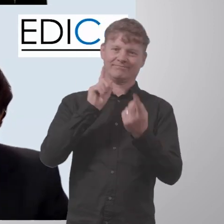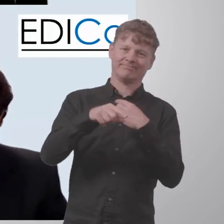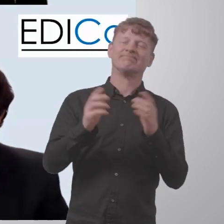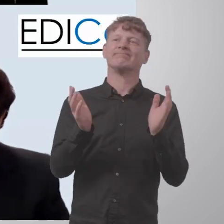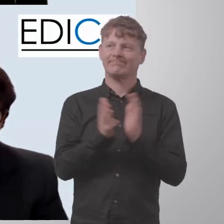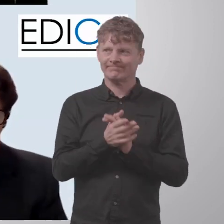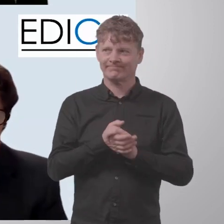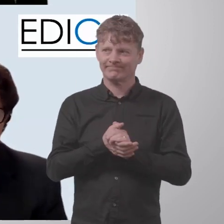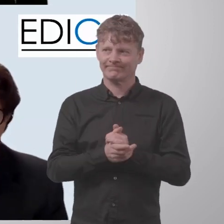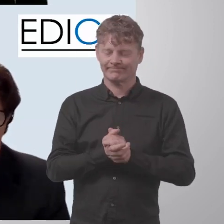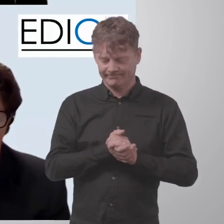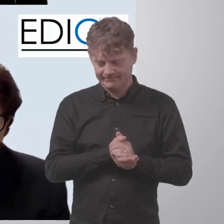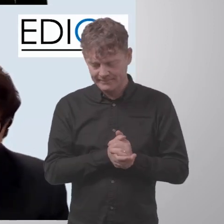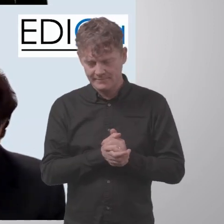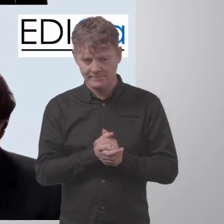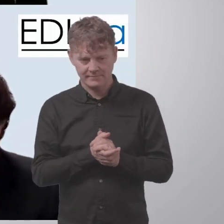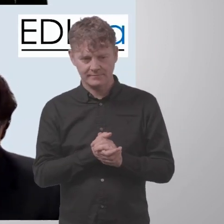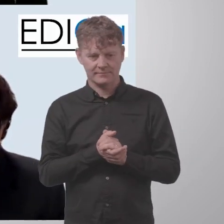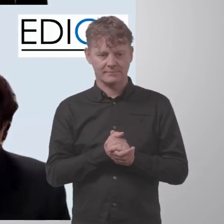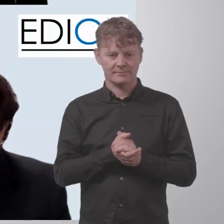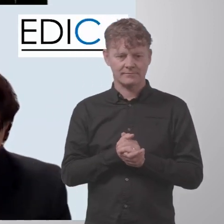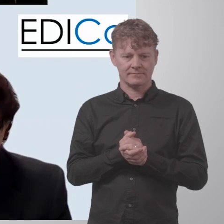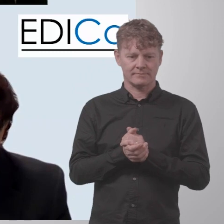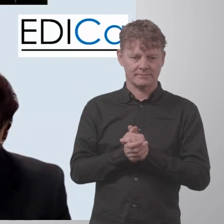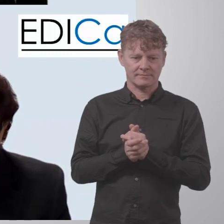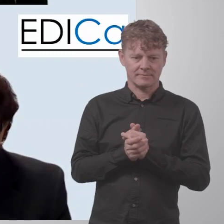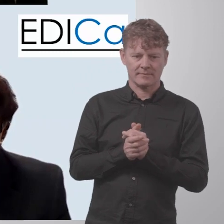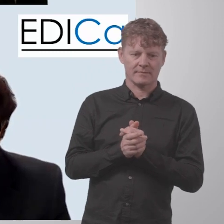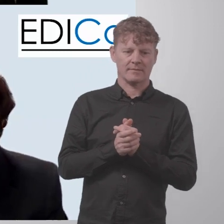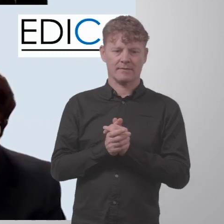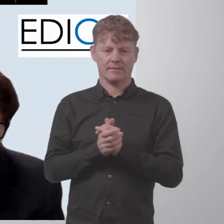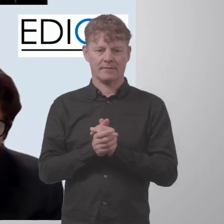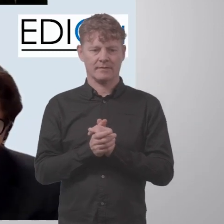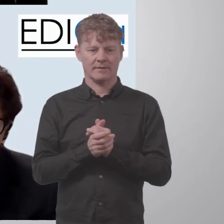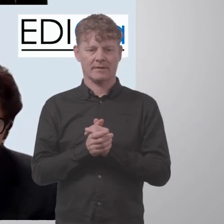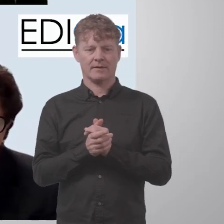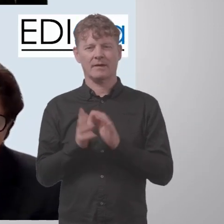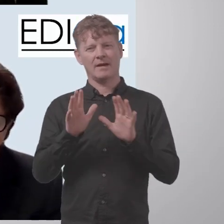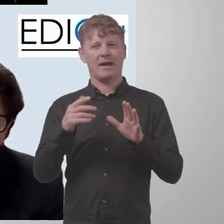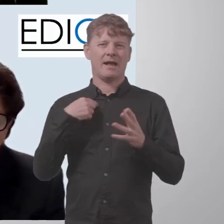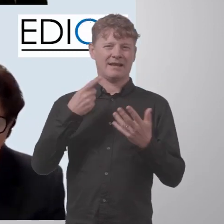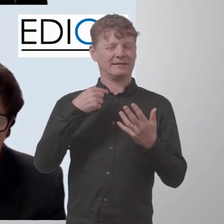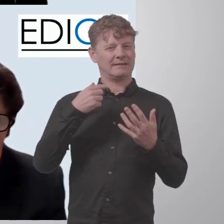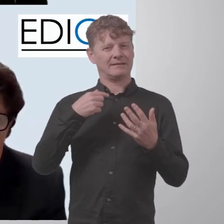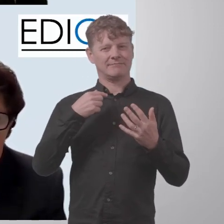obviously need permission, rhetorically, of course. There's probably two things that I probably would like to speak about, but both are